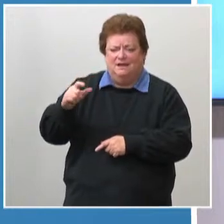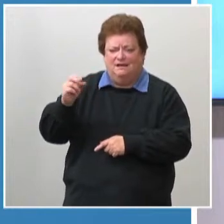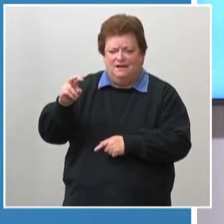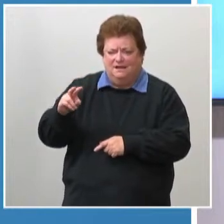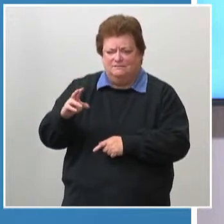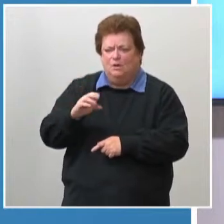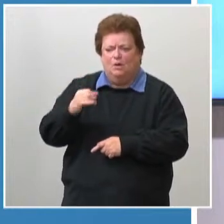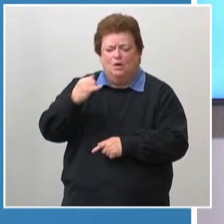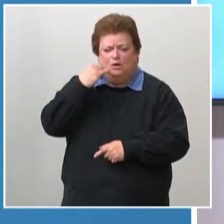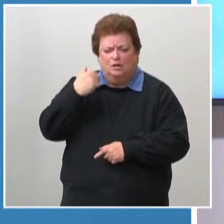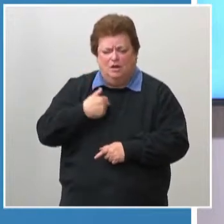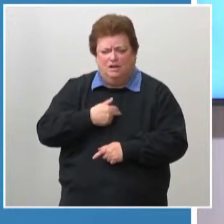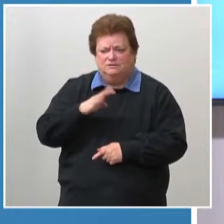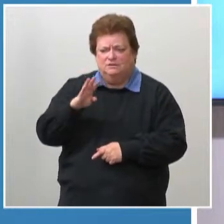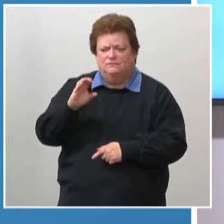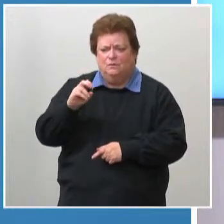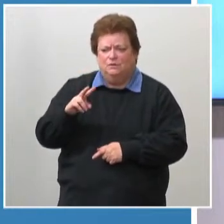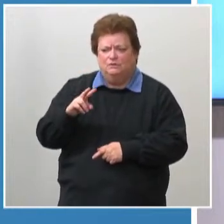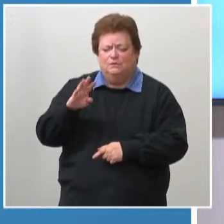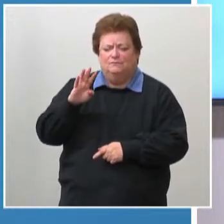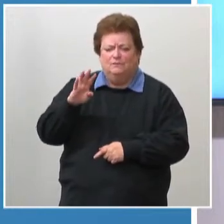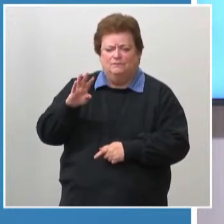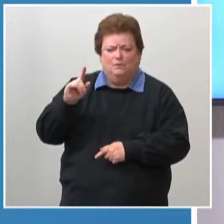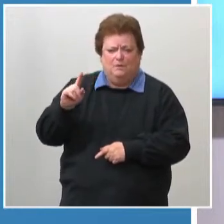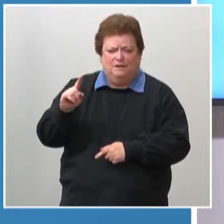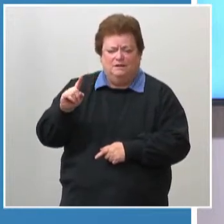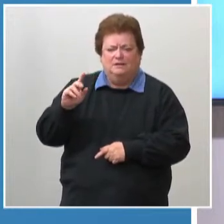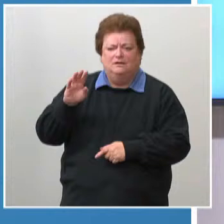covid19.lincoln.ne.gov or call us at